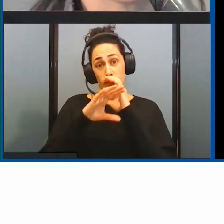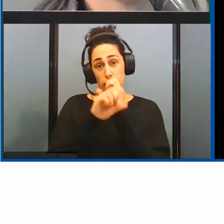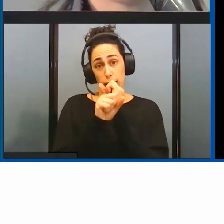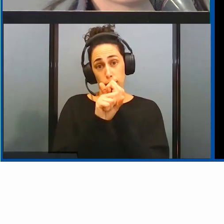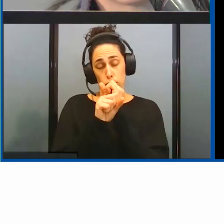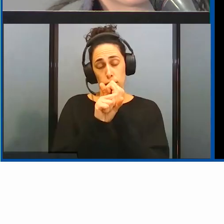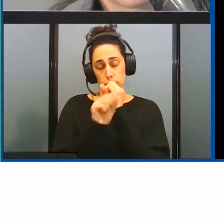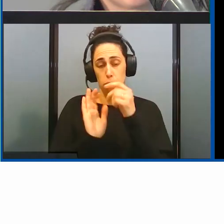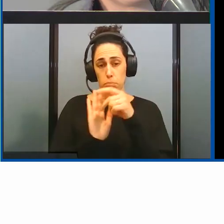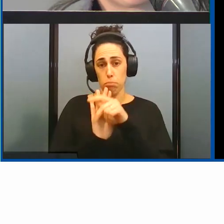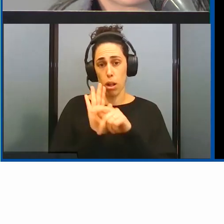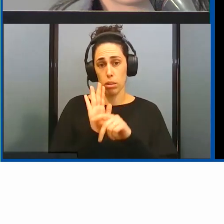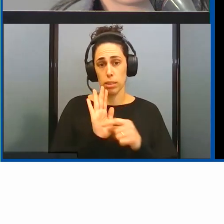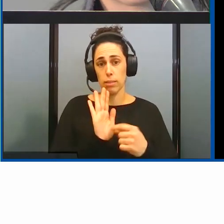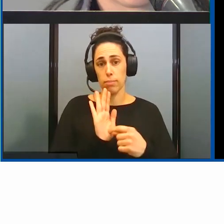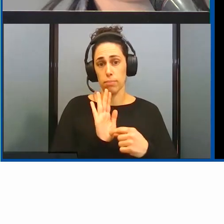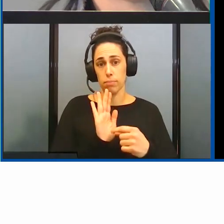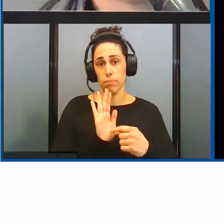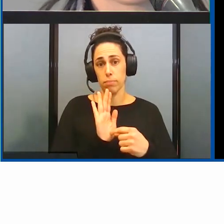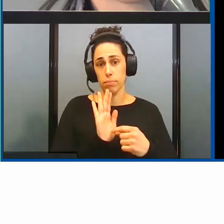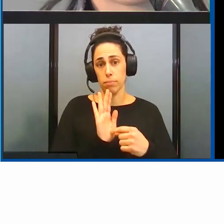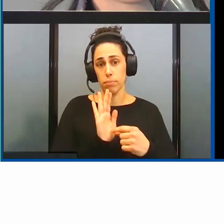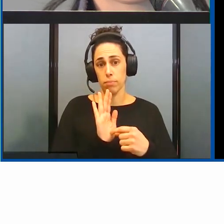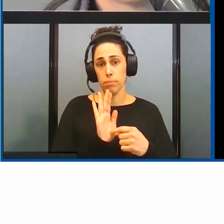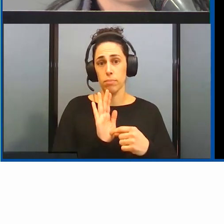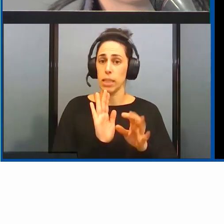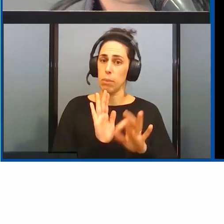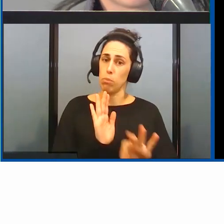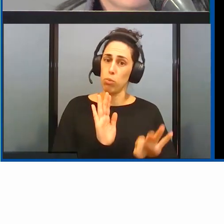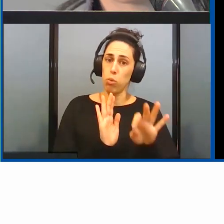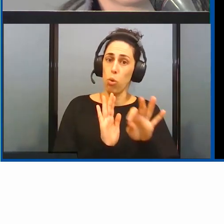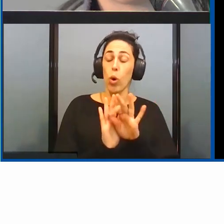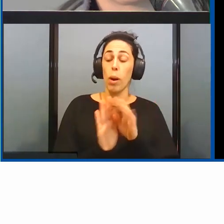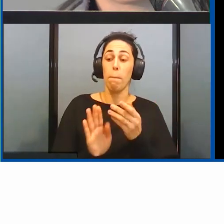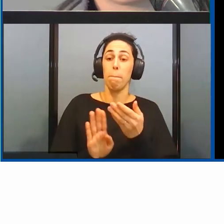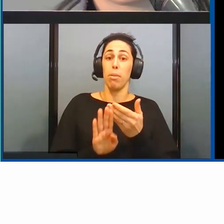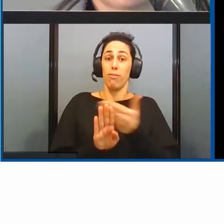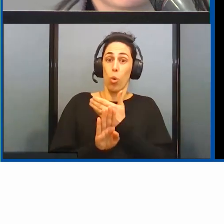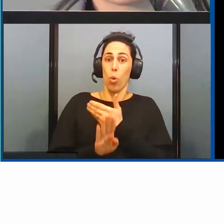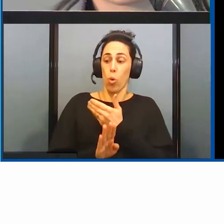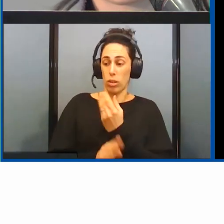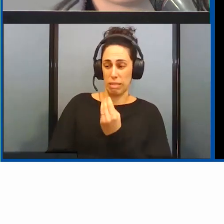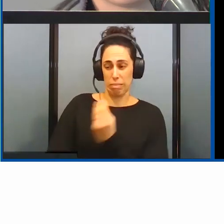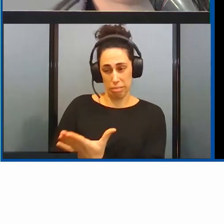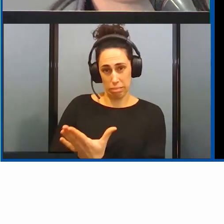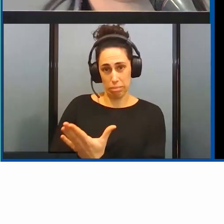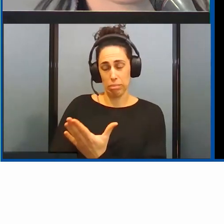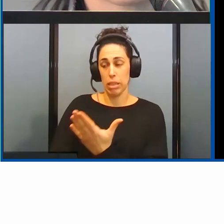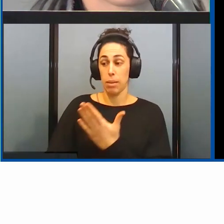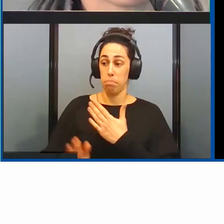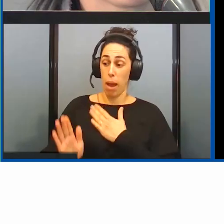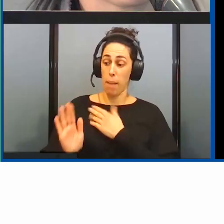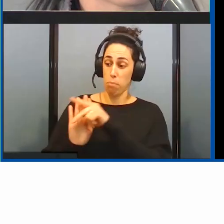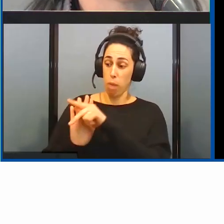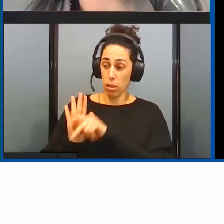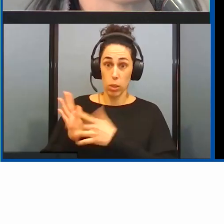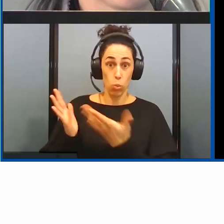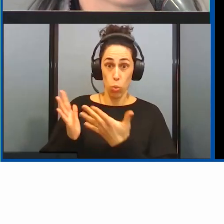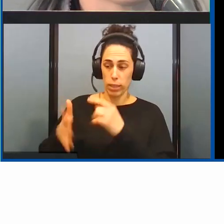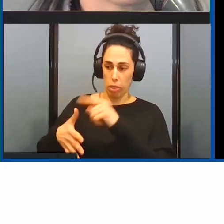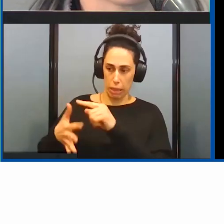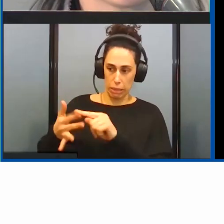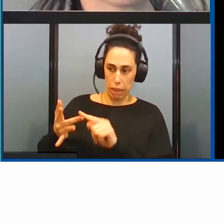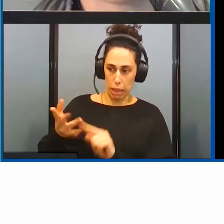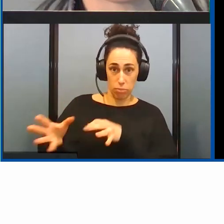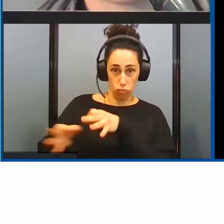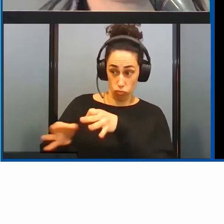some point, if they've been warned, you're not going to lose that trust. But if they haven't been warned in advance and they share something with you that you